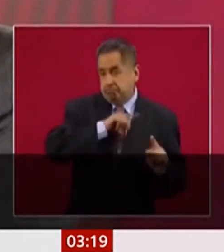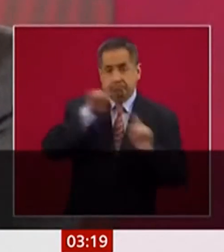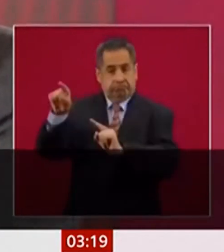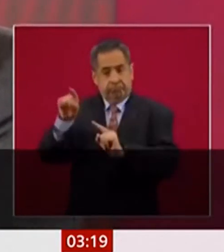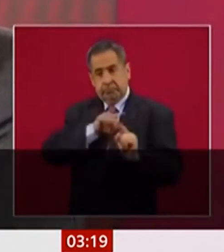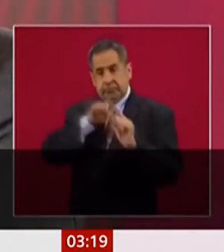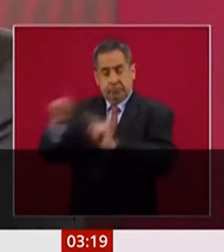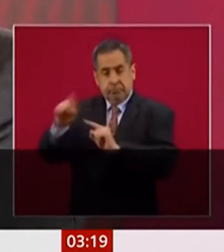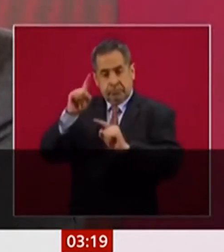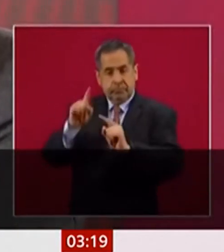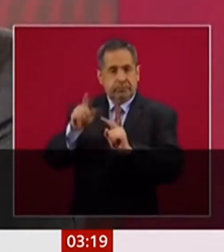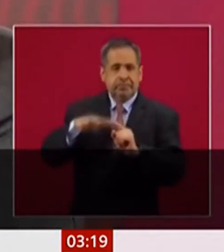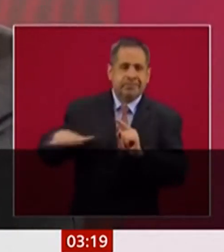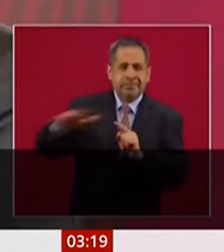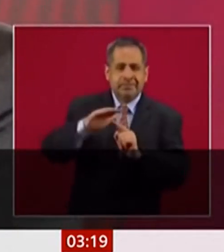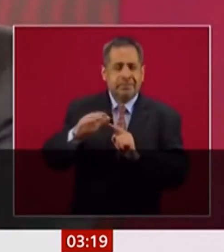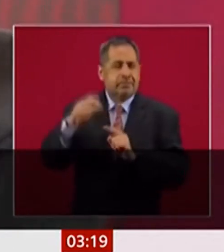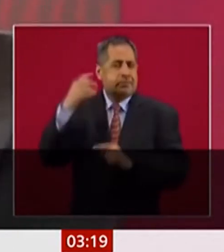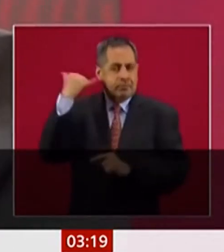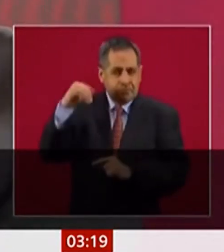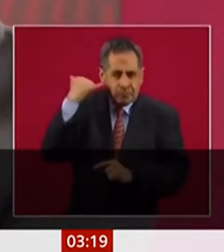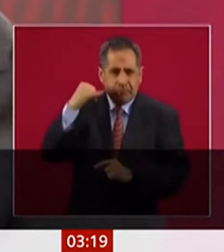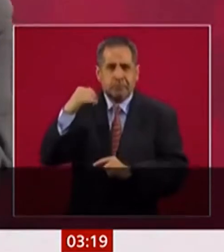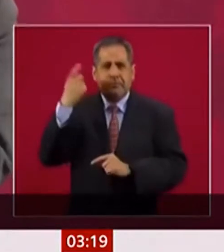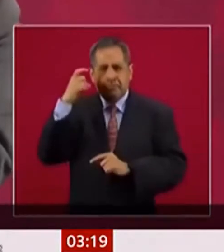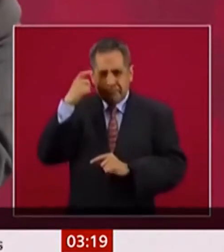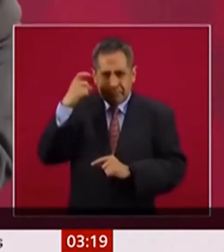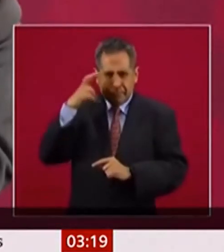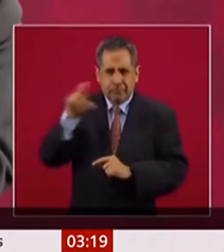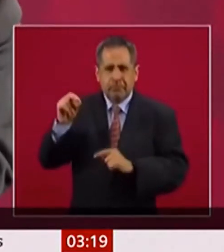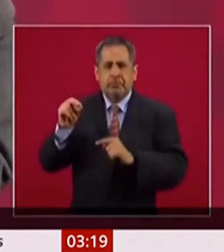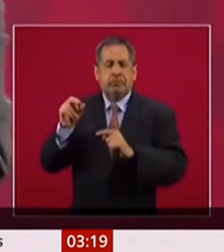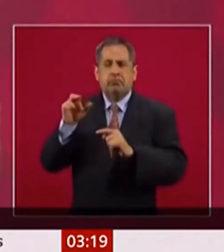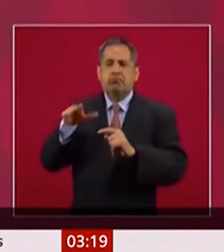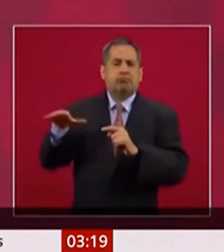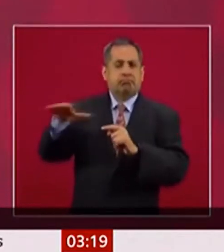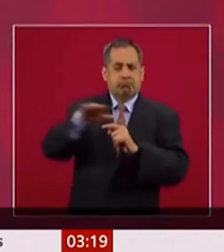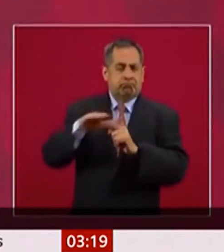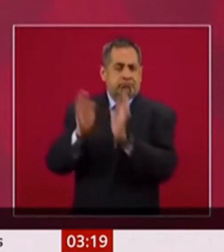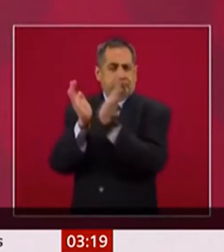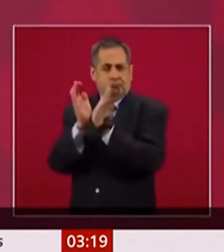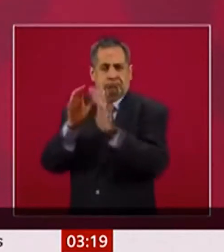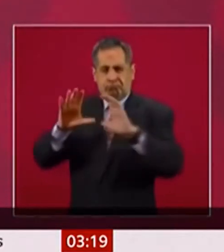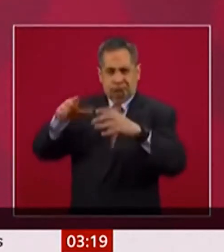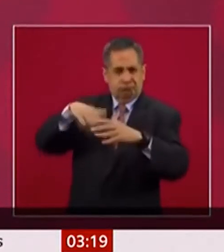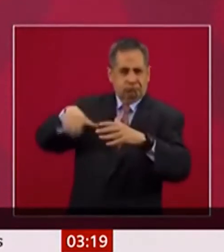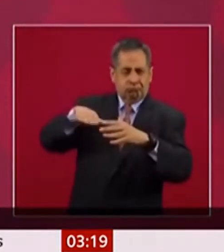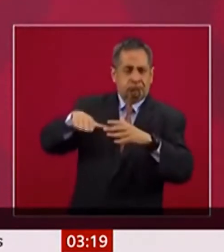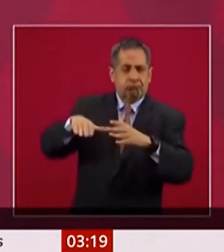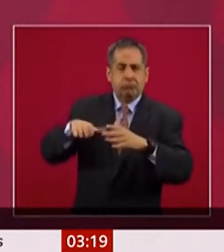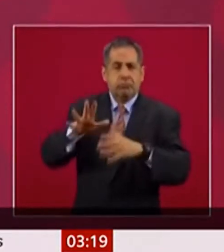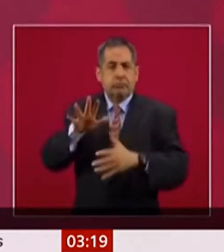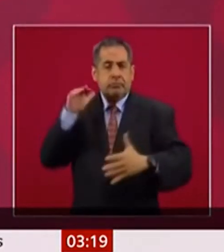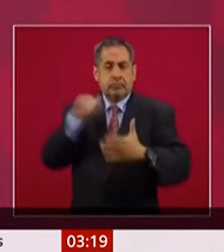been given to mobilize 5,000 officials to the peninsula, to Yucatan and Quintana Roo, with all the